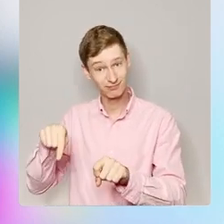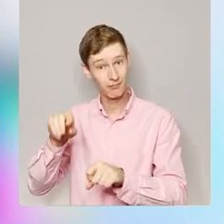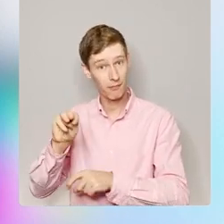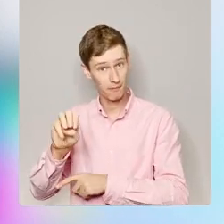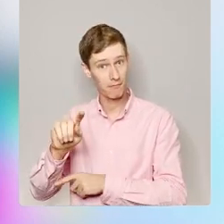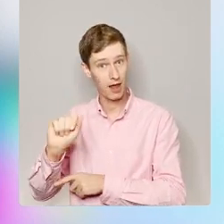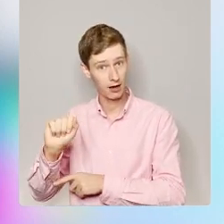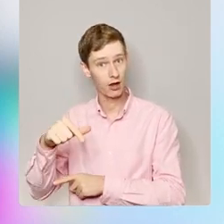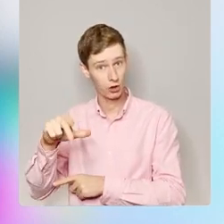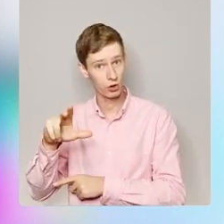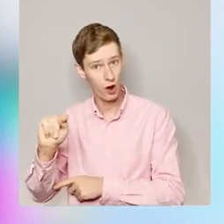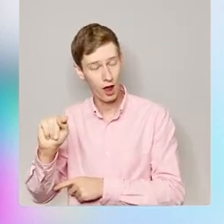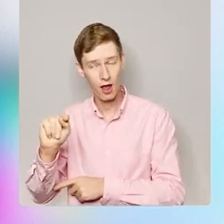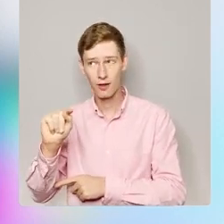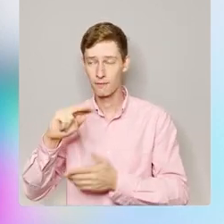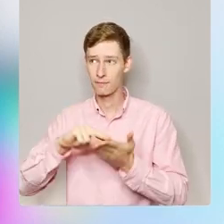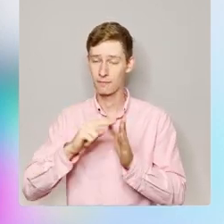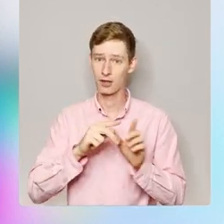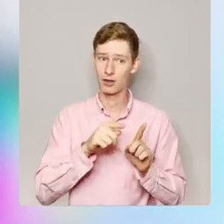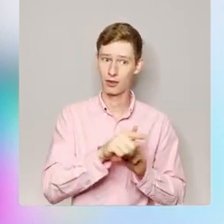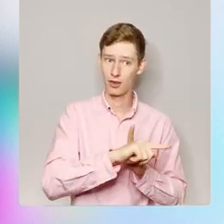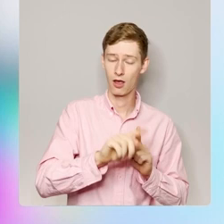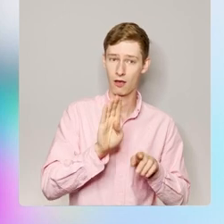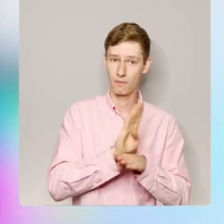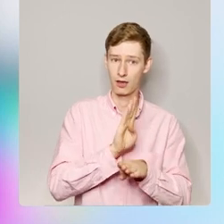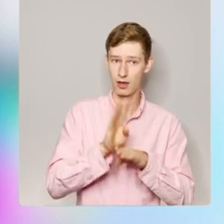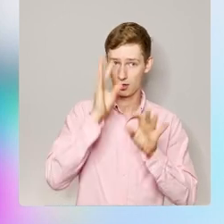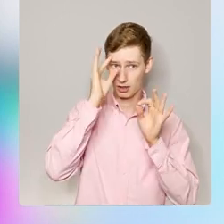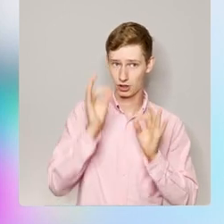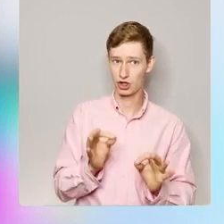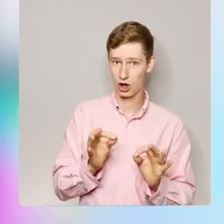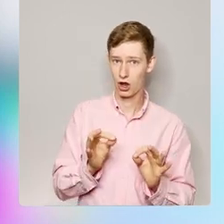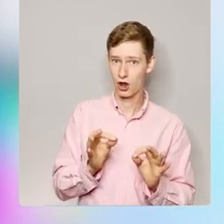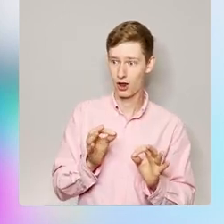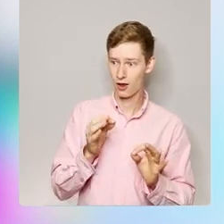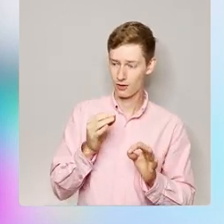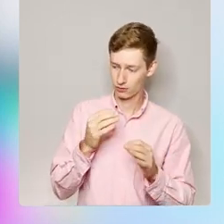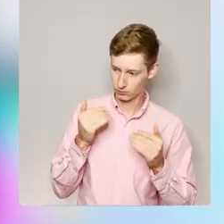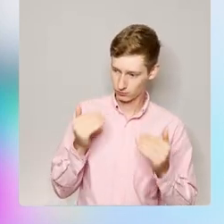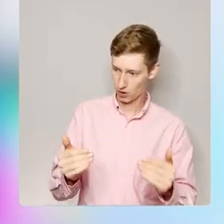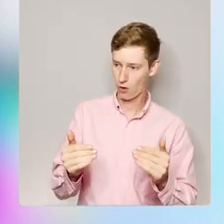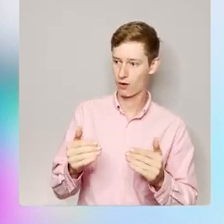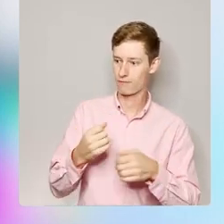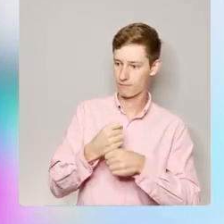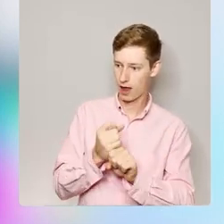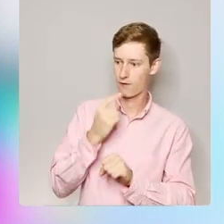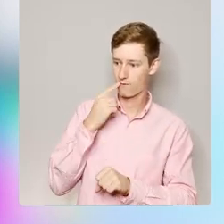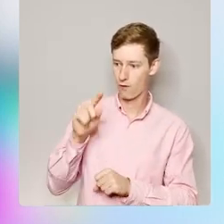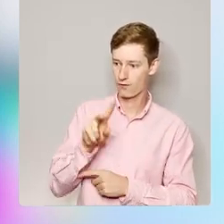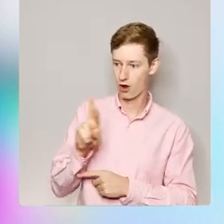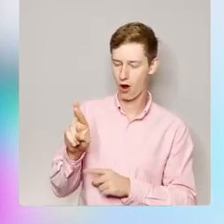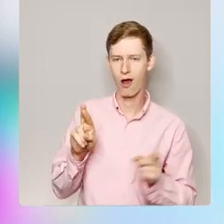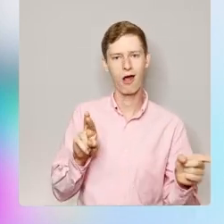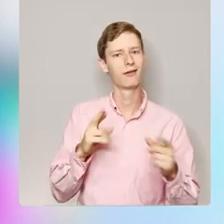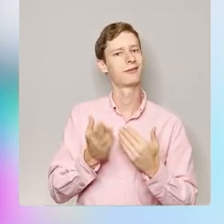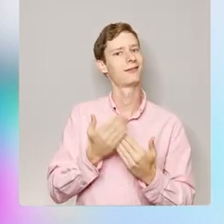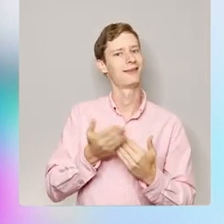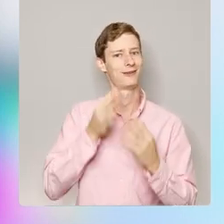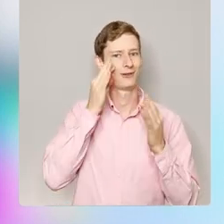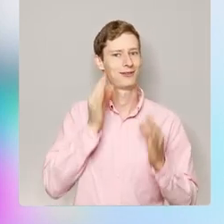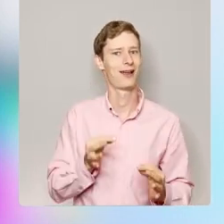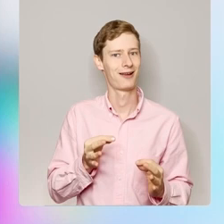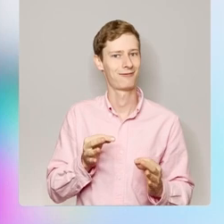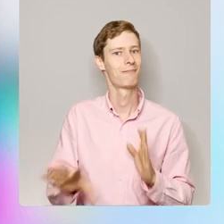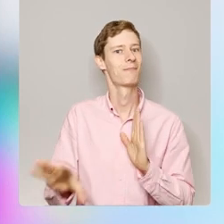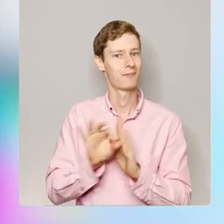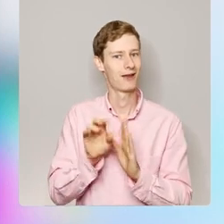that makes, you know, the business decision to build software for VR just one that was very obvious. I wanted